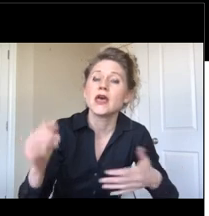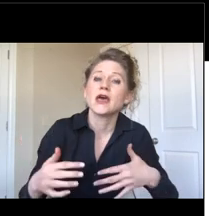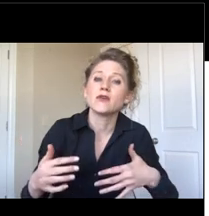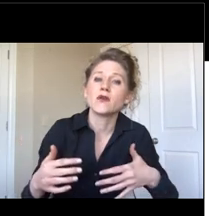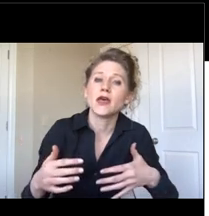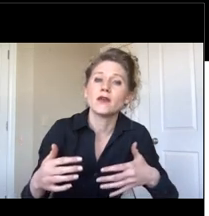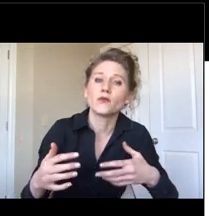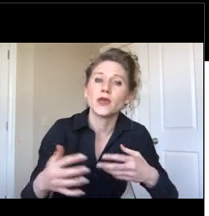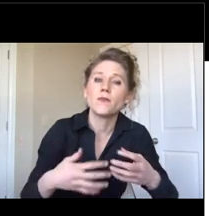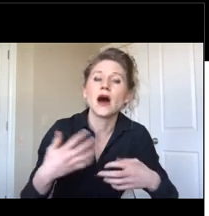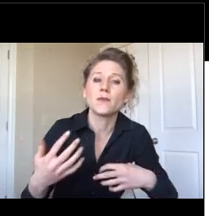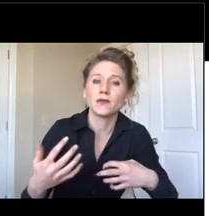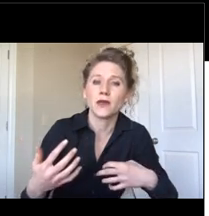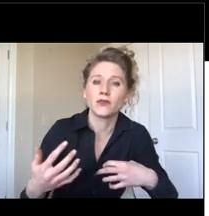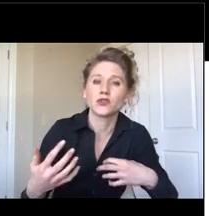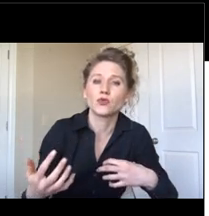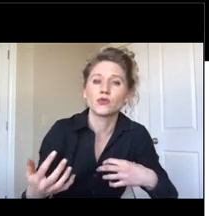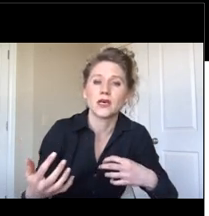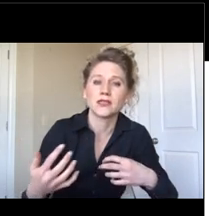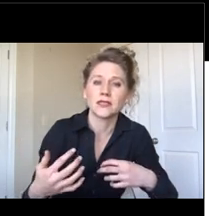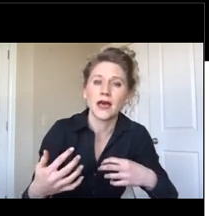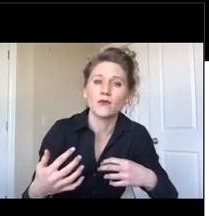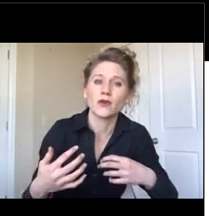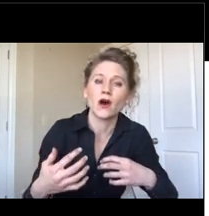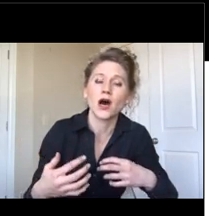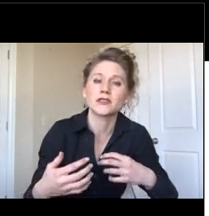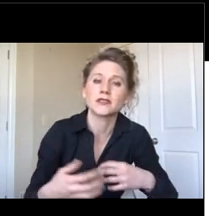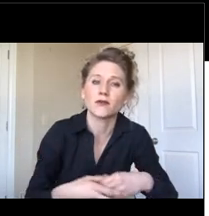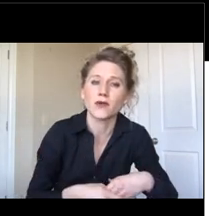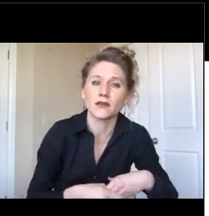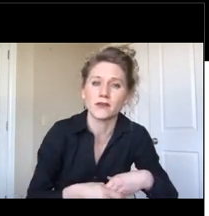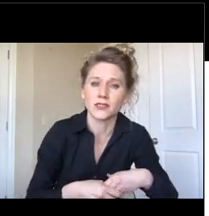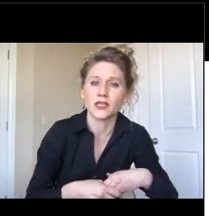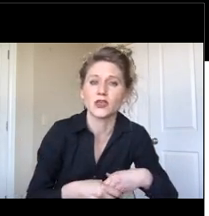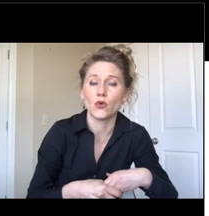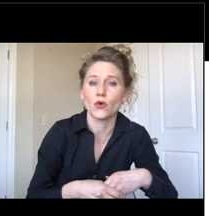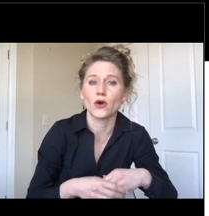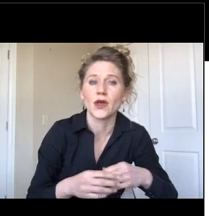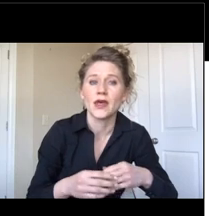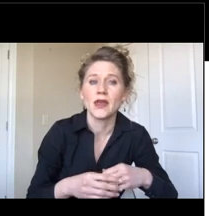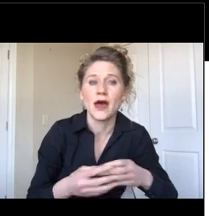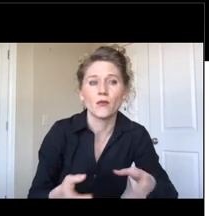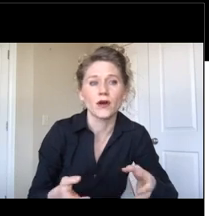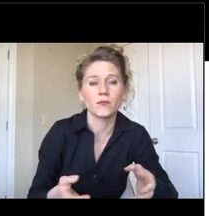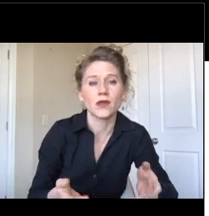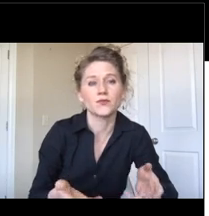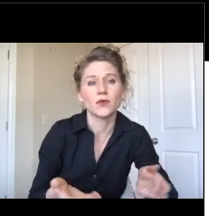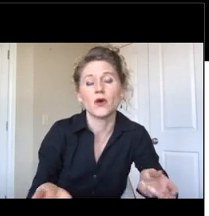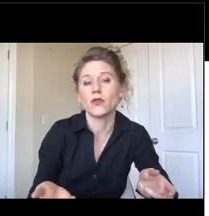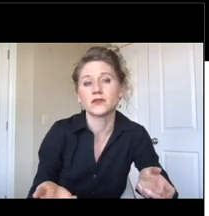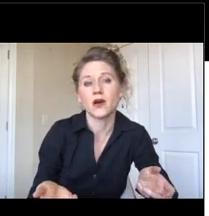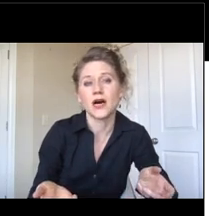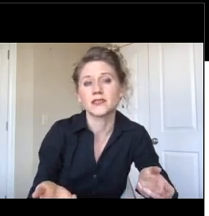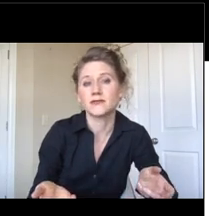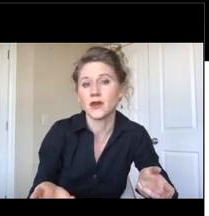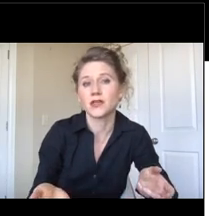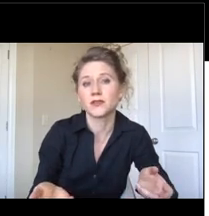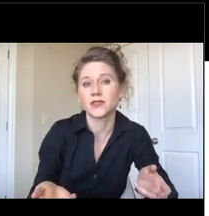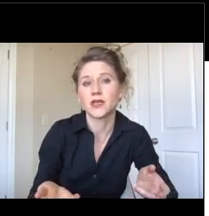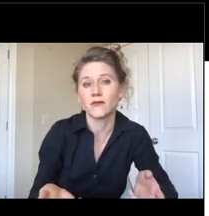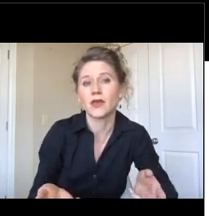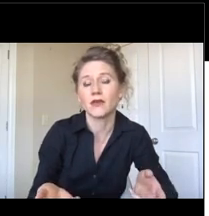section, and you can repopulate the tools on the site with costs that are relevant to your network, because we know those